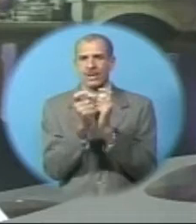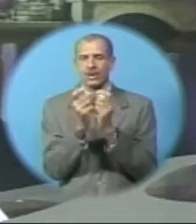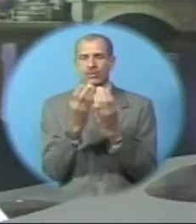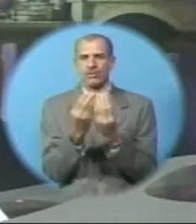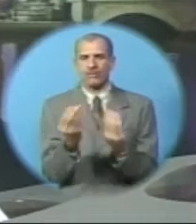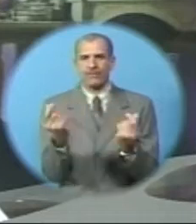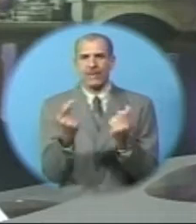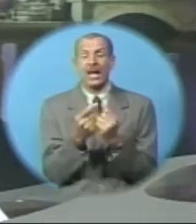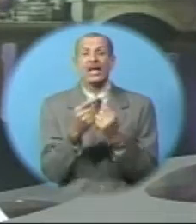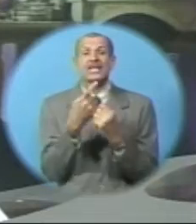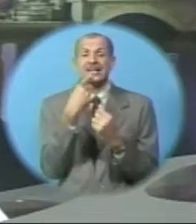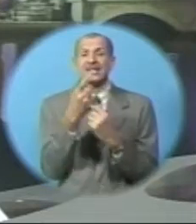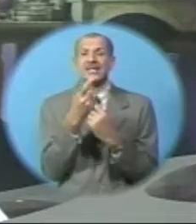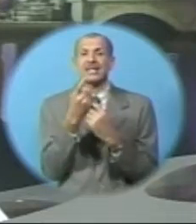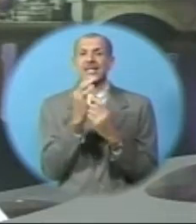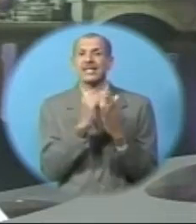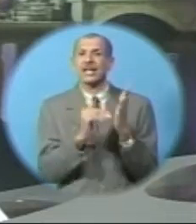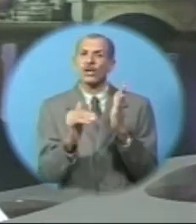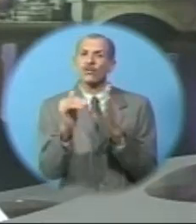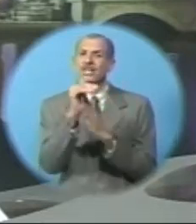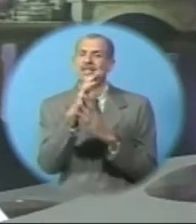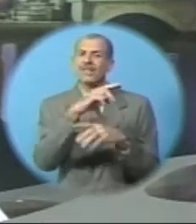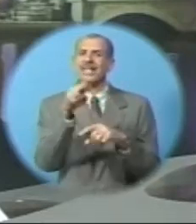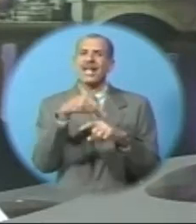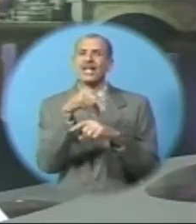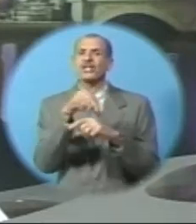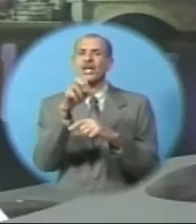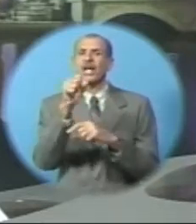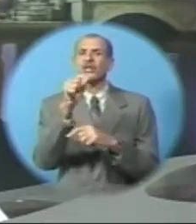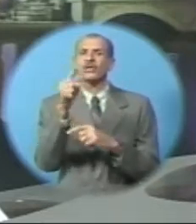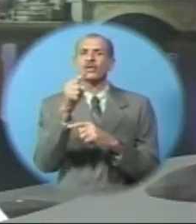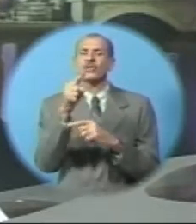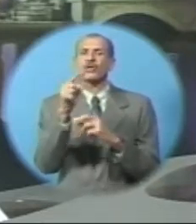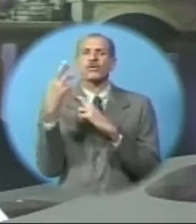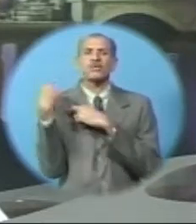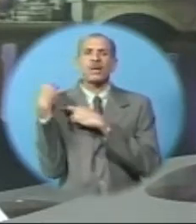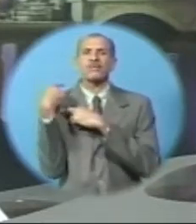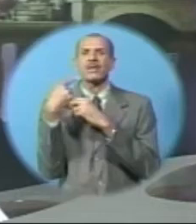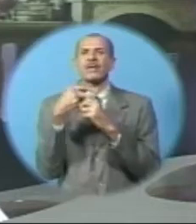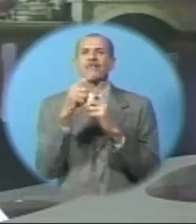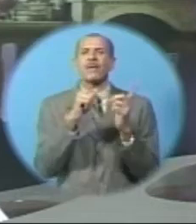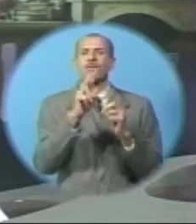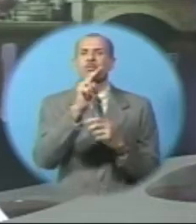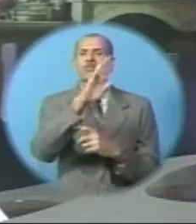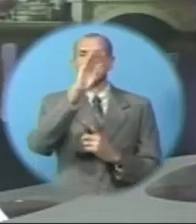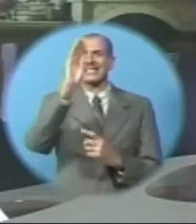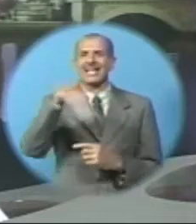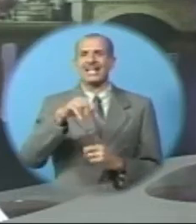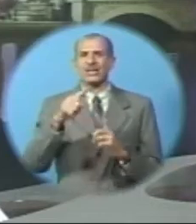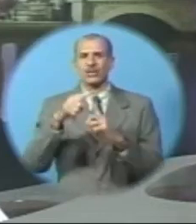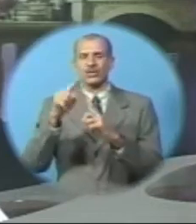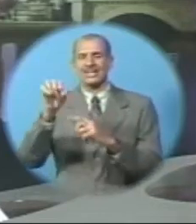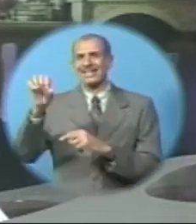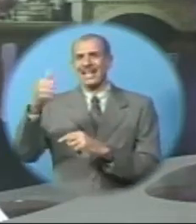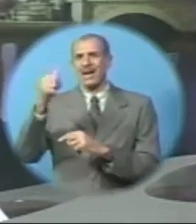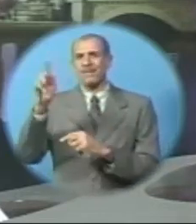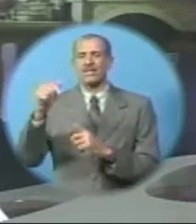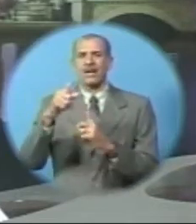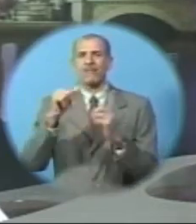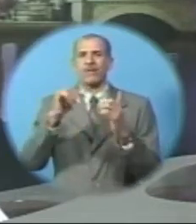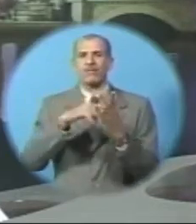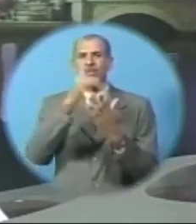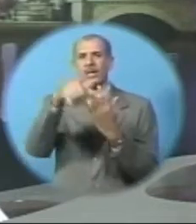Mr. Sinclair is an increase in the National Social Responsibility Levy from 2% to 10% from the 1st of